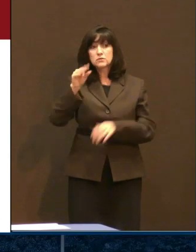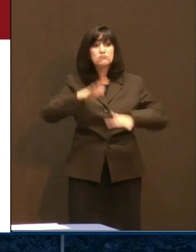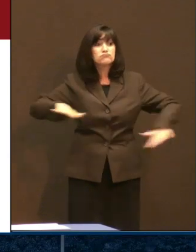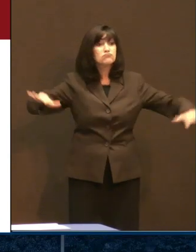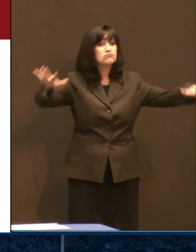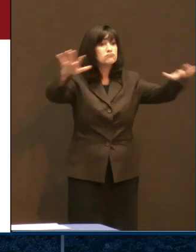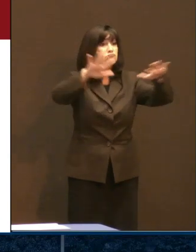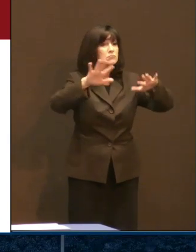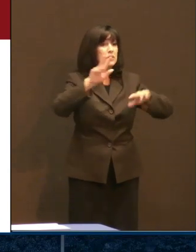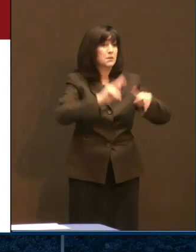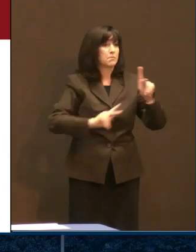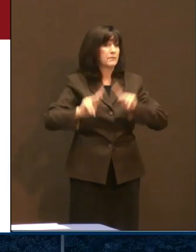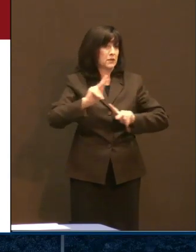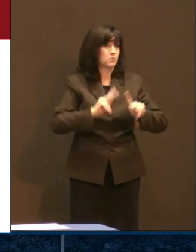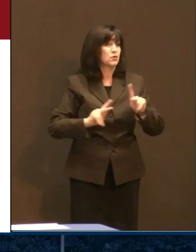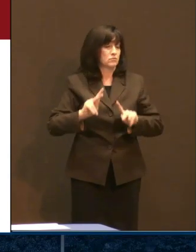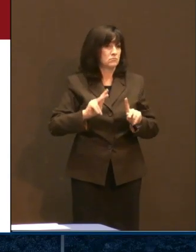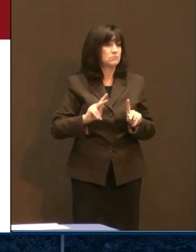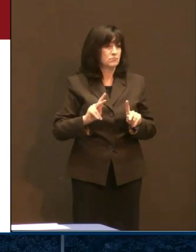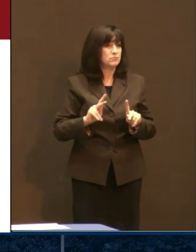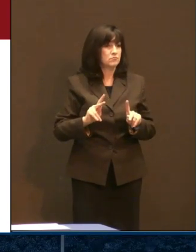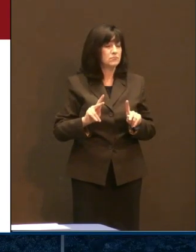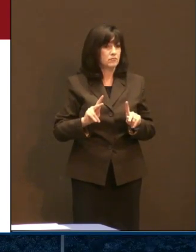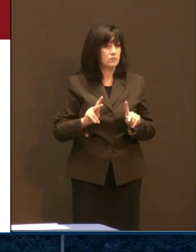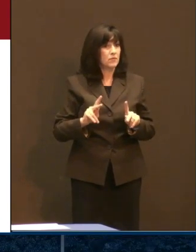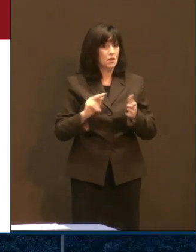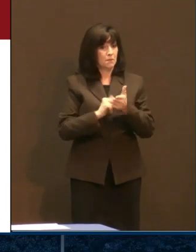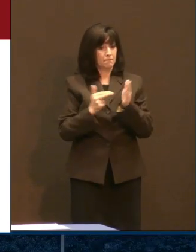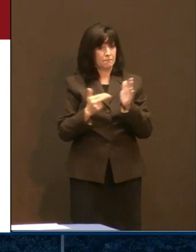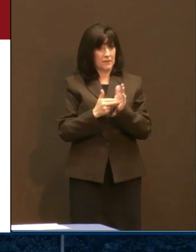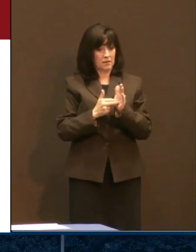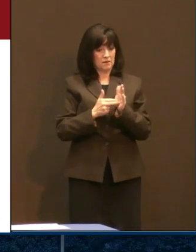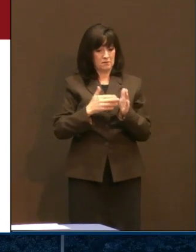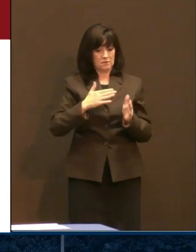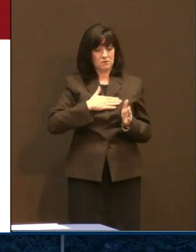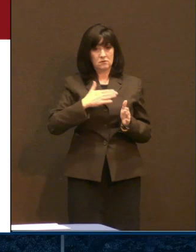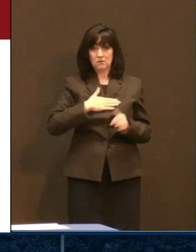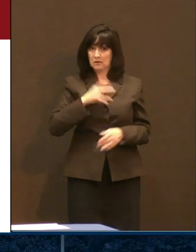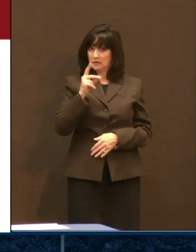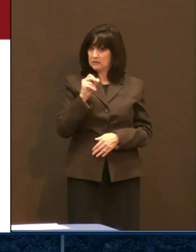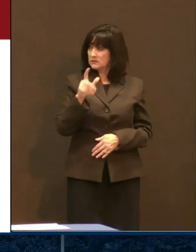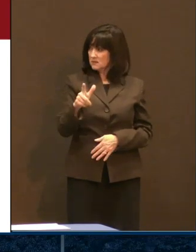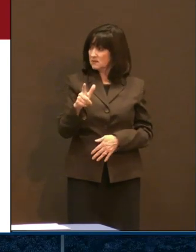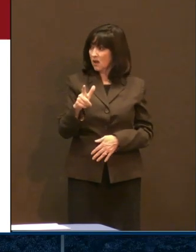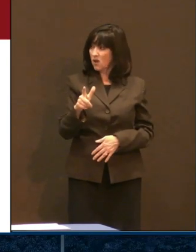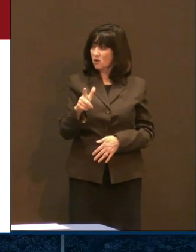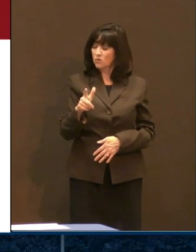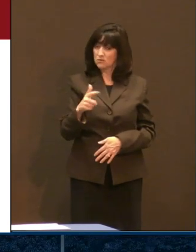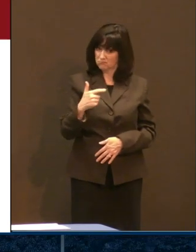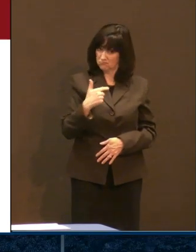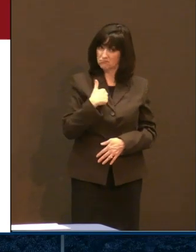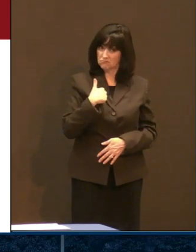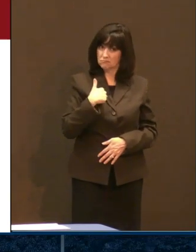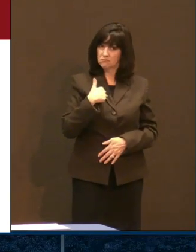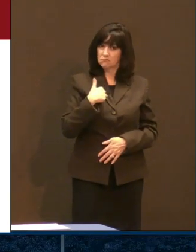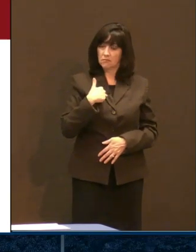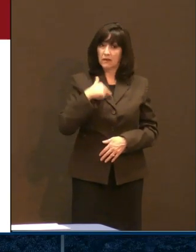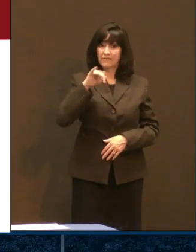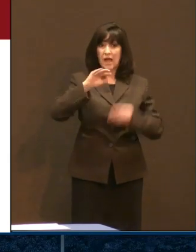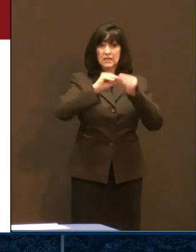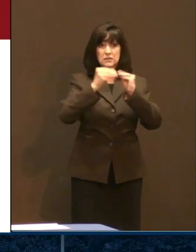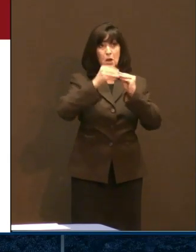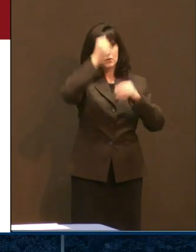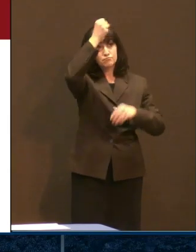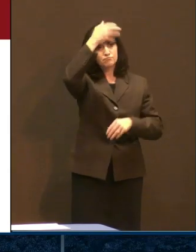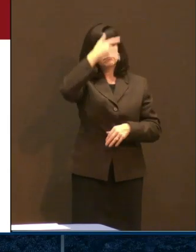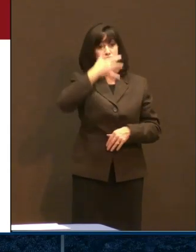the top 15 of states for testing. So that's a good thing. I haven't heard that. Yep, it was new